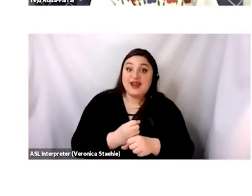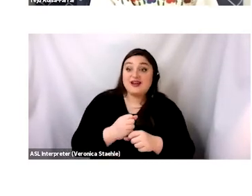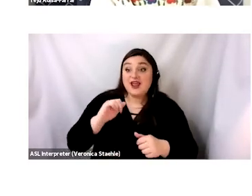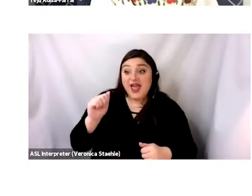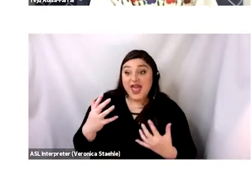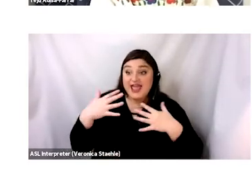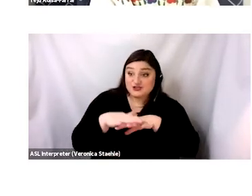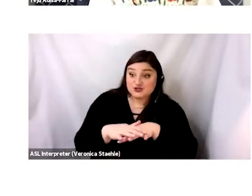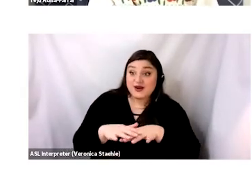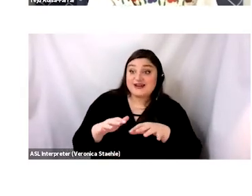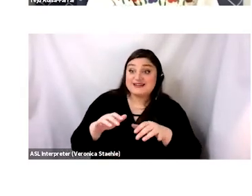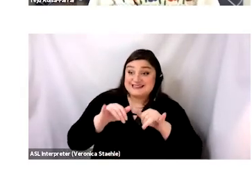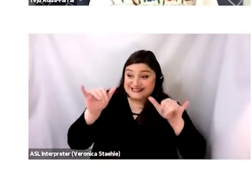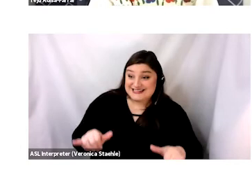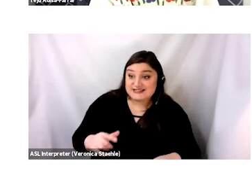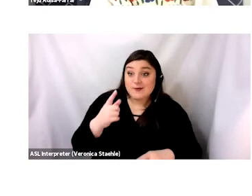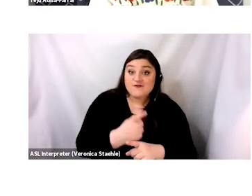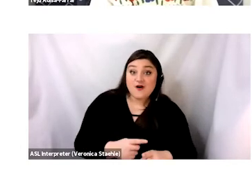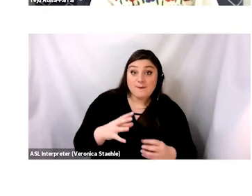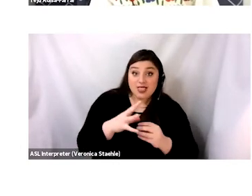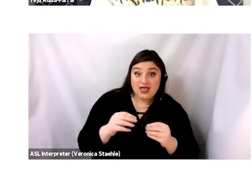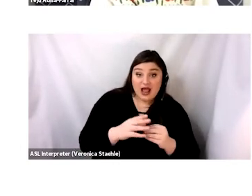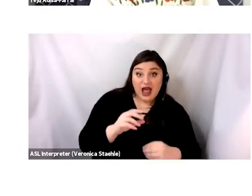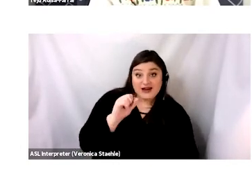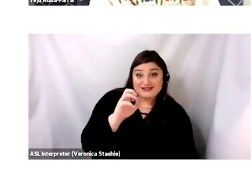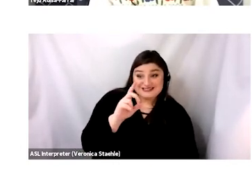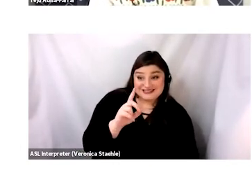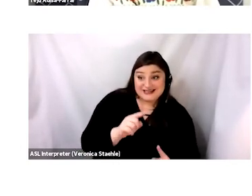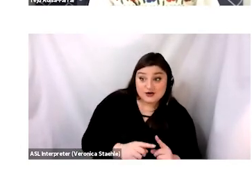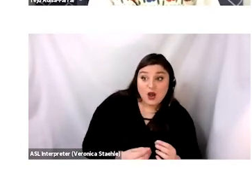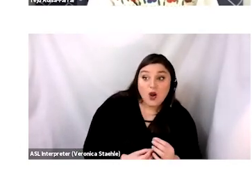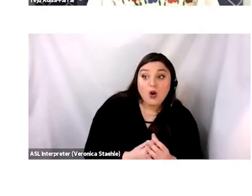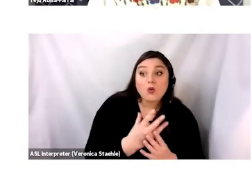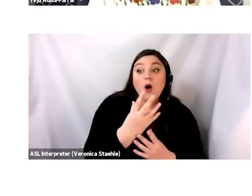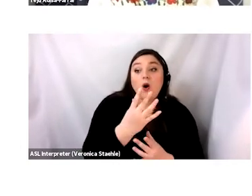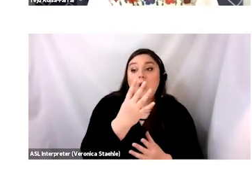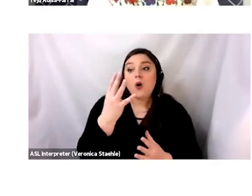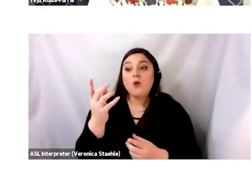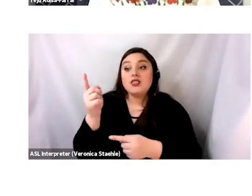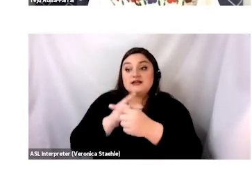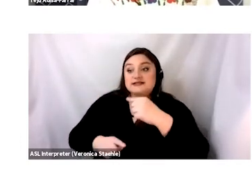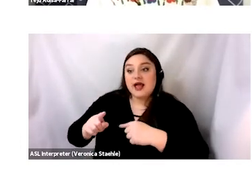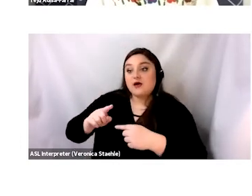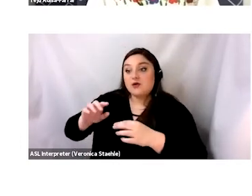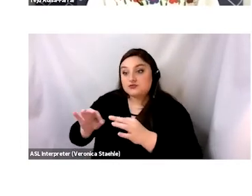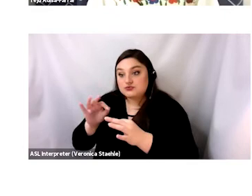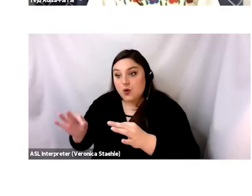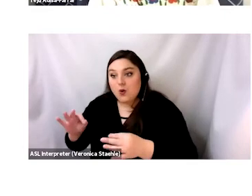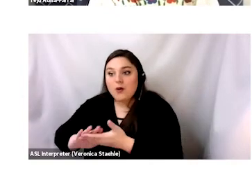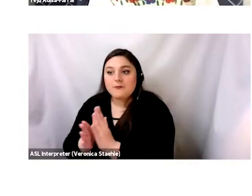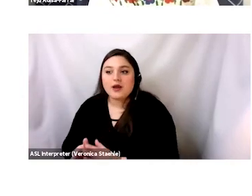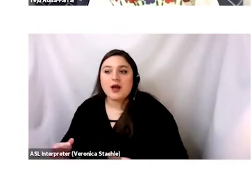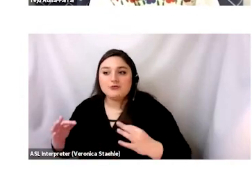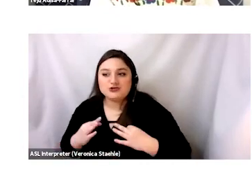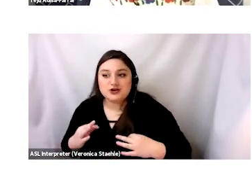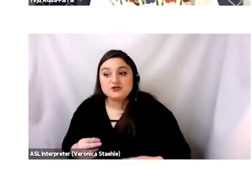the cotton seed to the end garment being the shirt. They work with Black farmers in the South. They work with Black farmers in